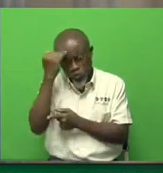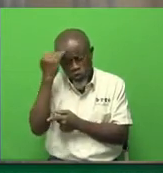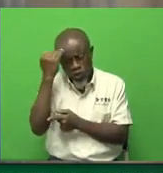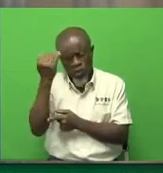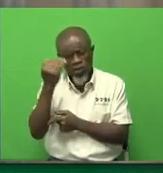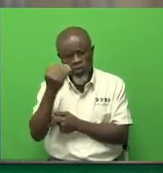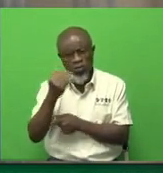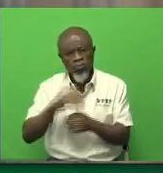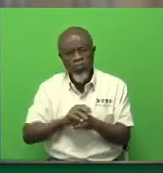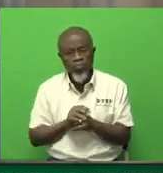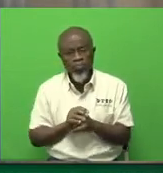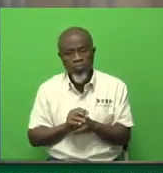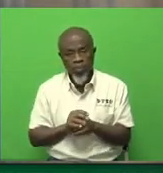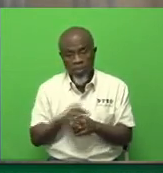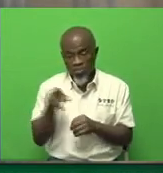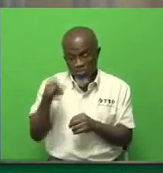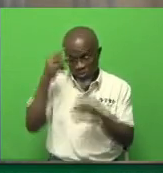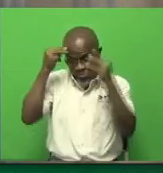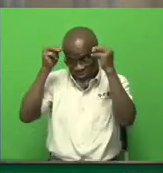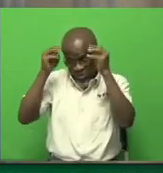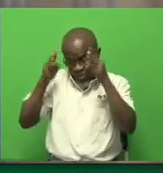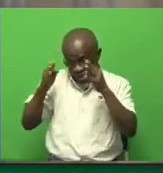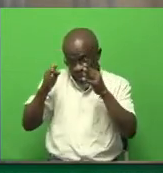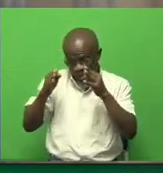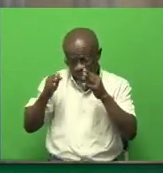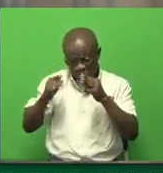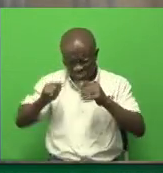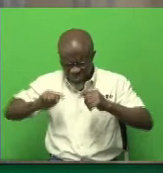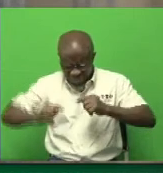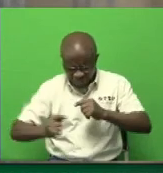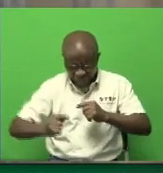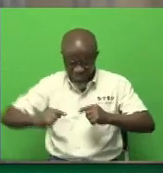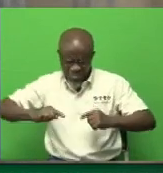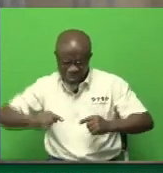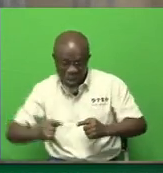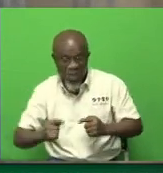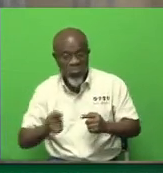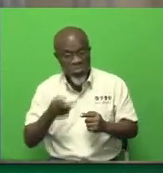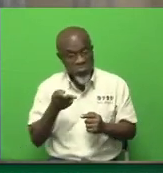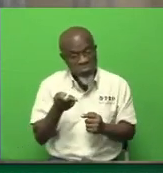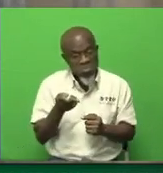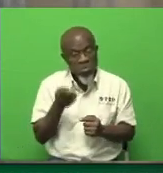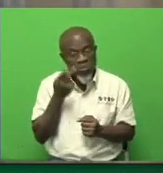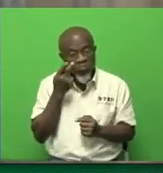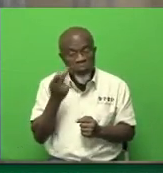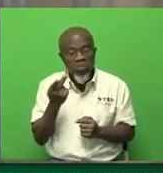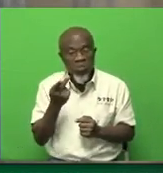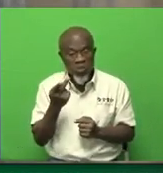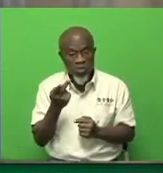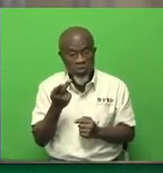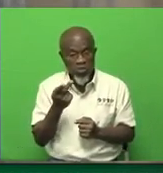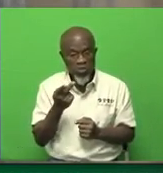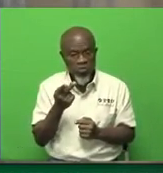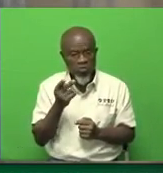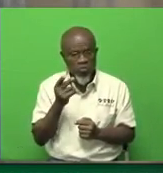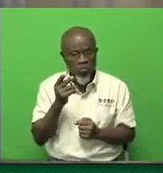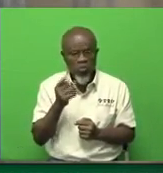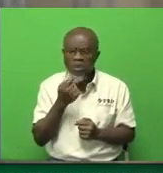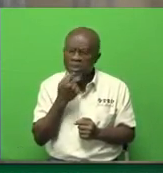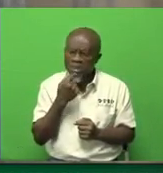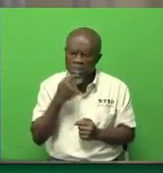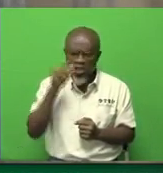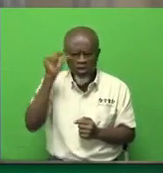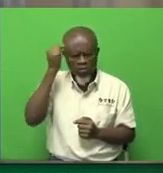then jobs he hopes the opposition supports the Lord let me tell you sir and tell the government we will support the NSI